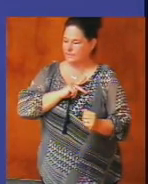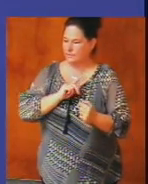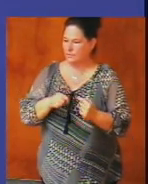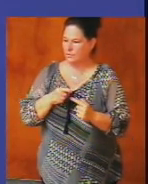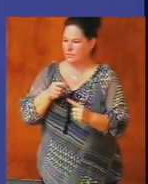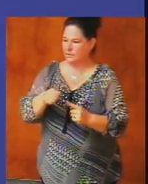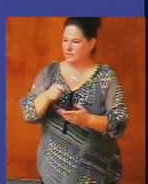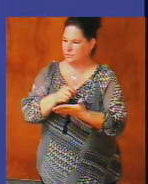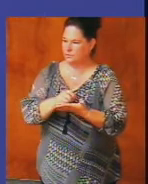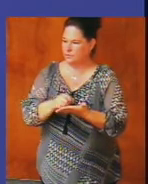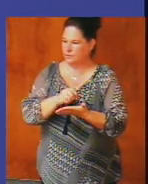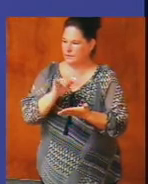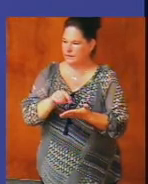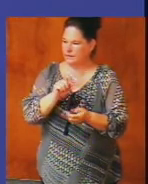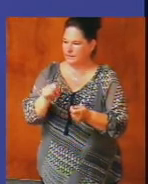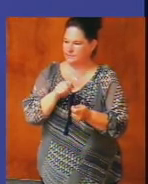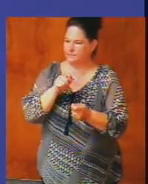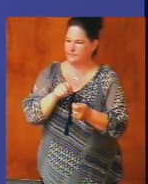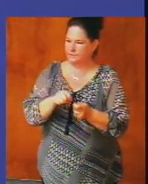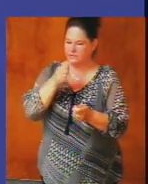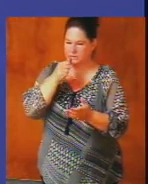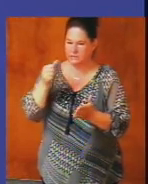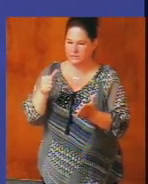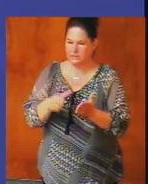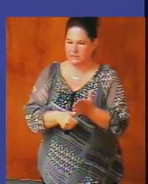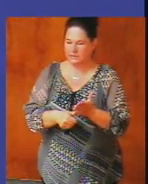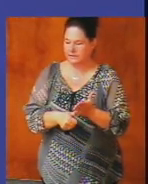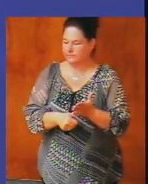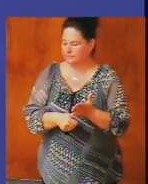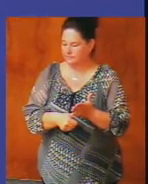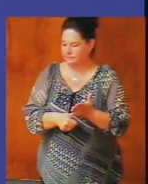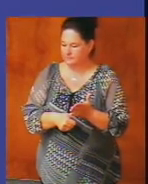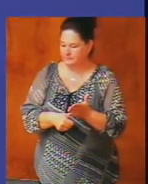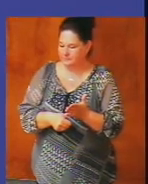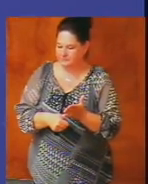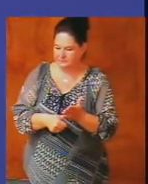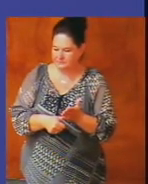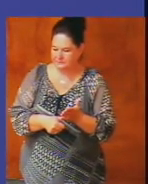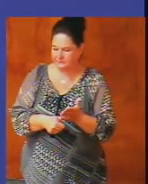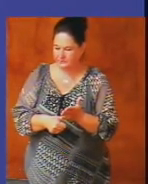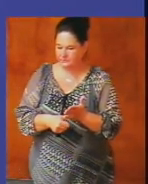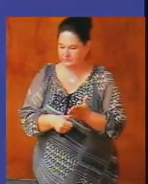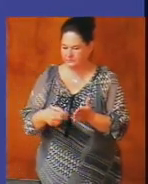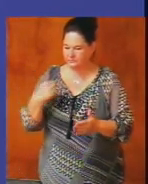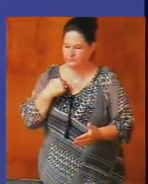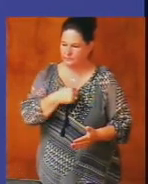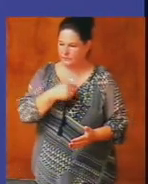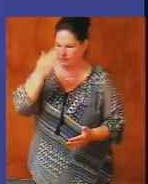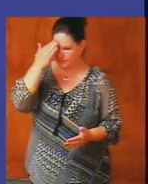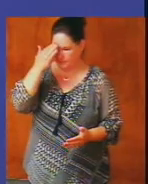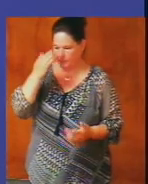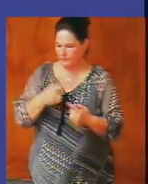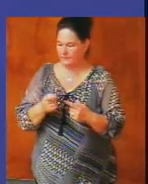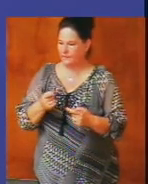wrote that particular letter. We know from things said